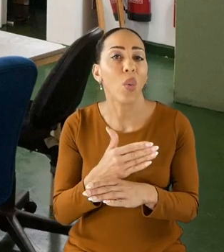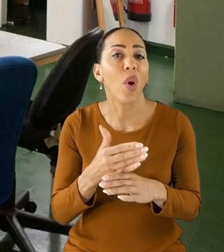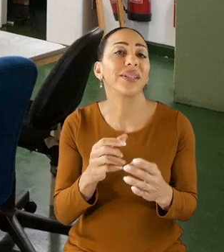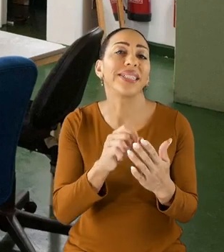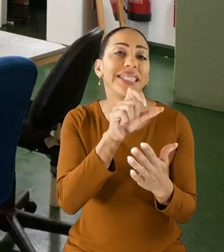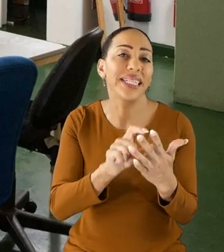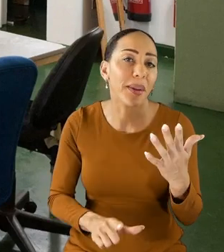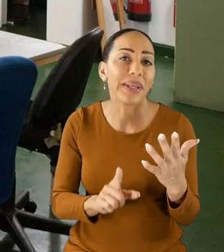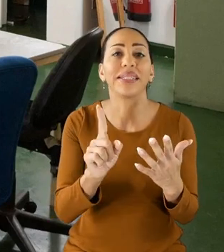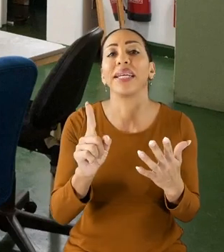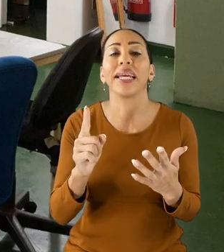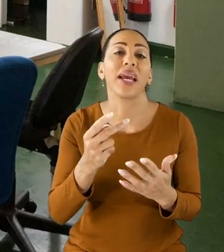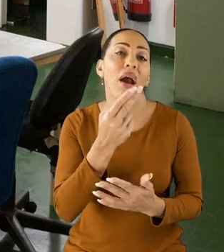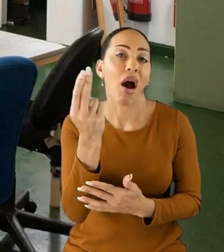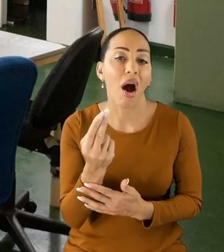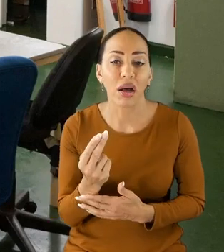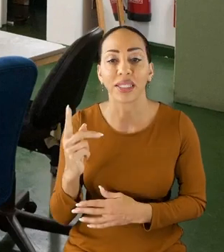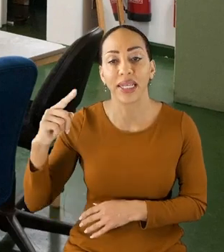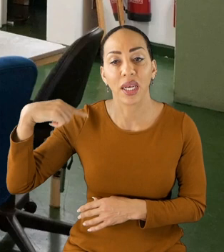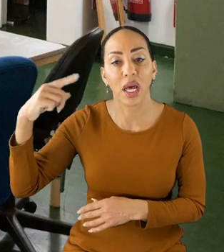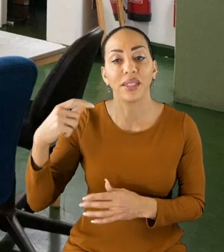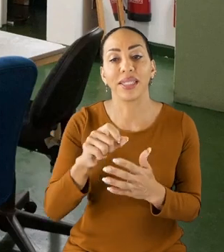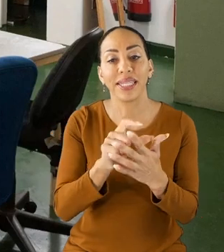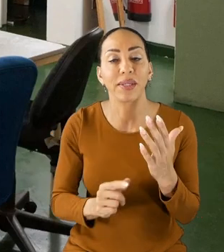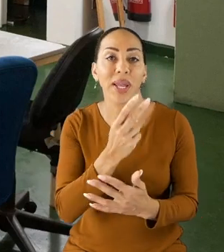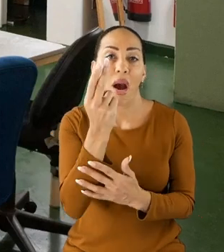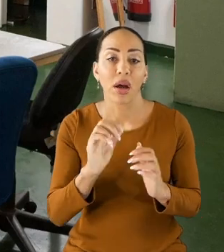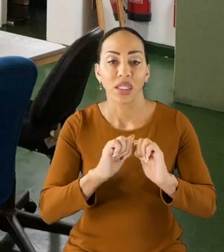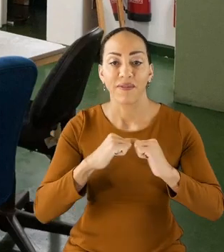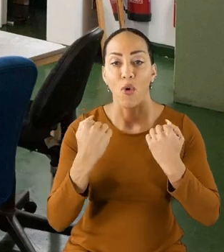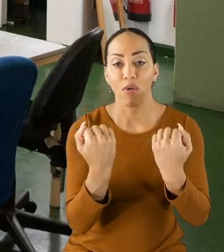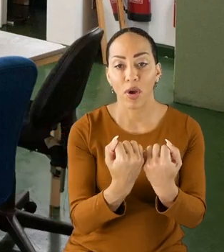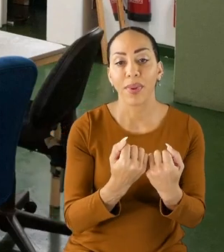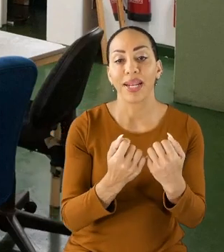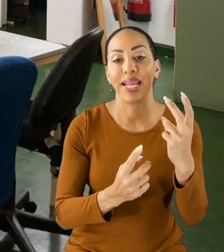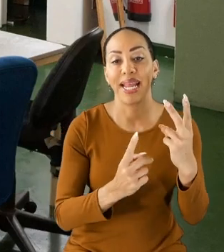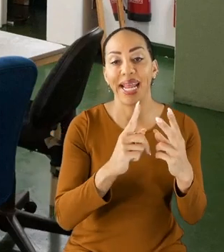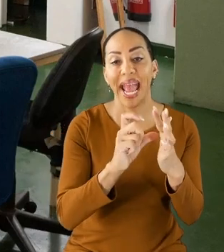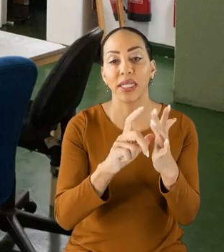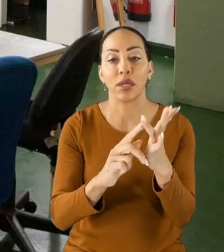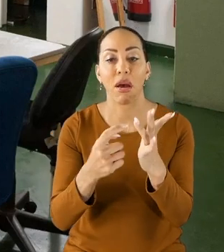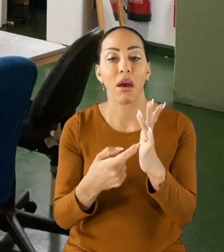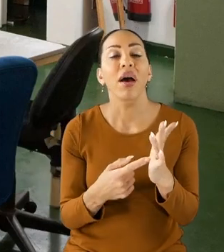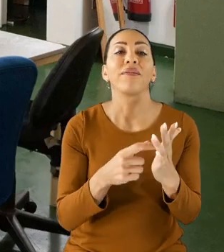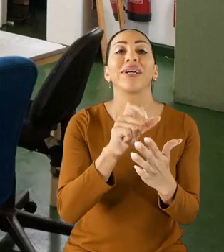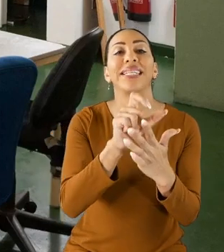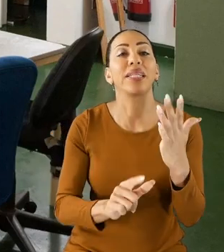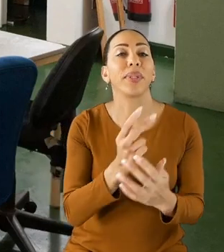he worked within Disability Arts for London Disability Arts Forum, and was the editor of Disability Arts in